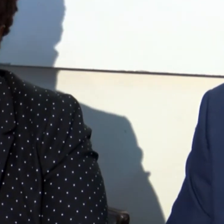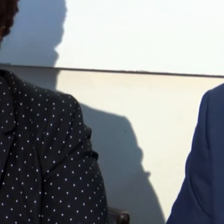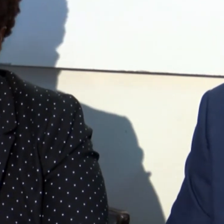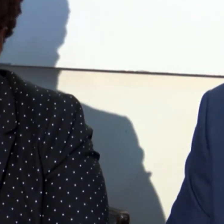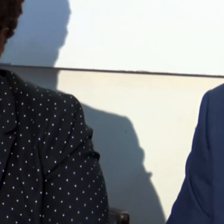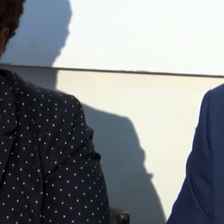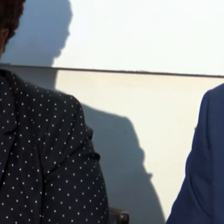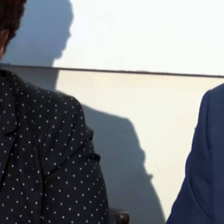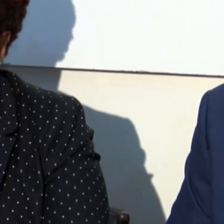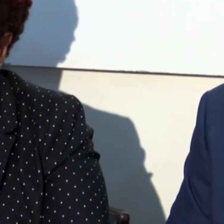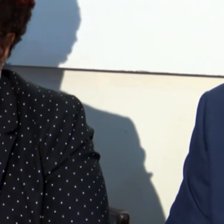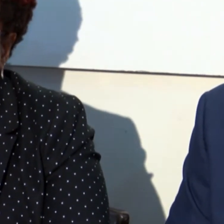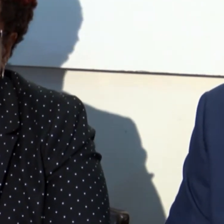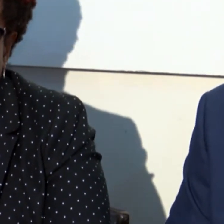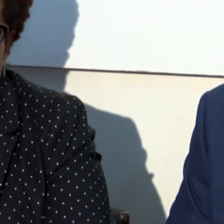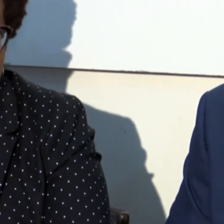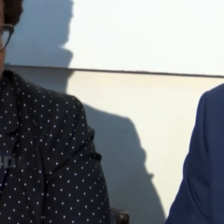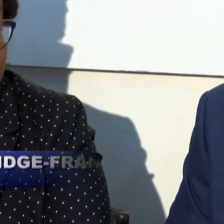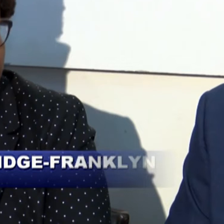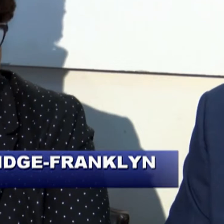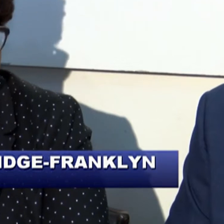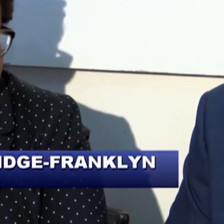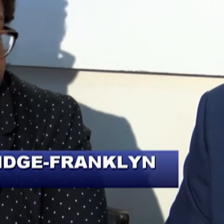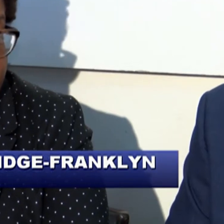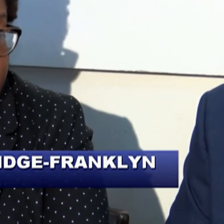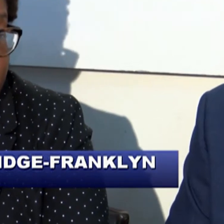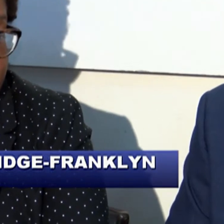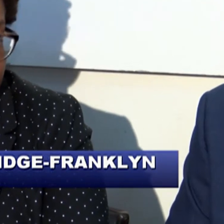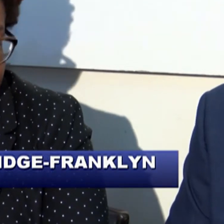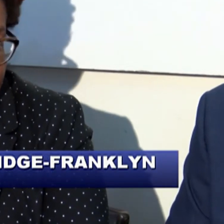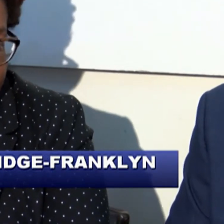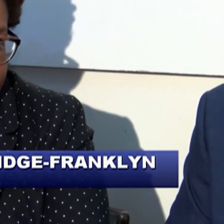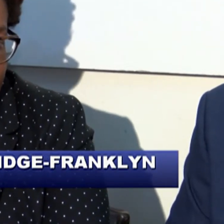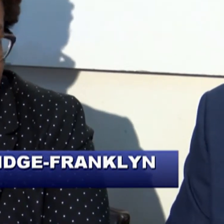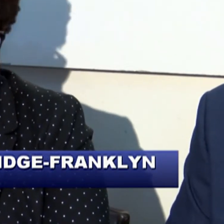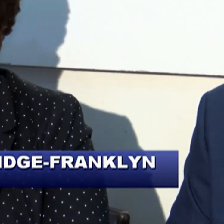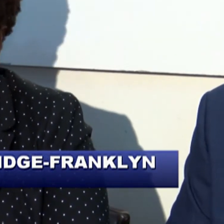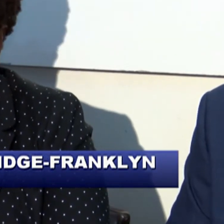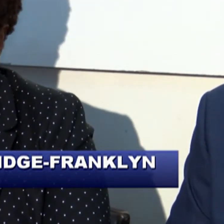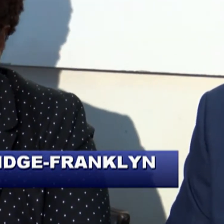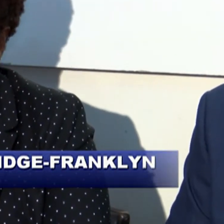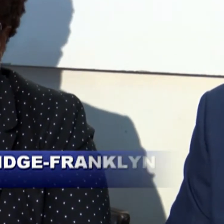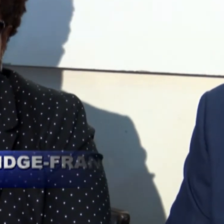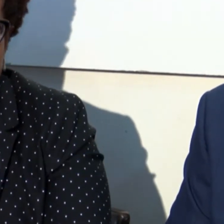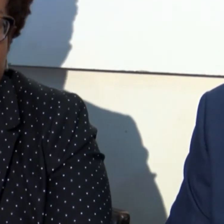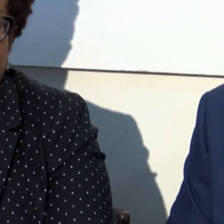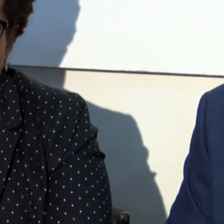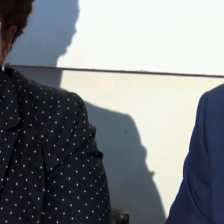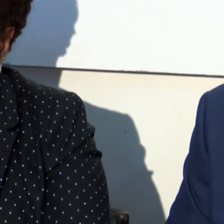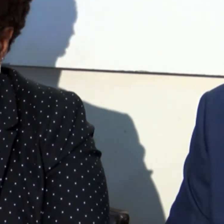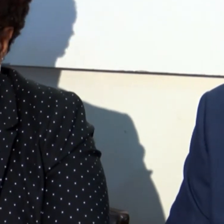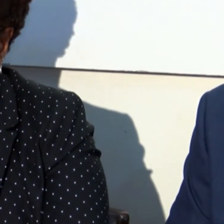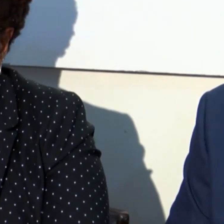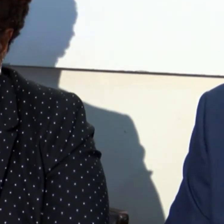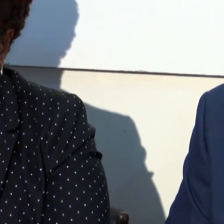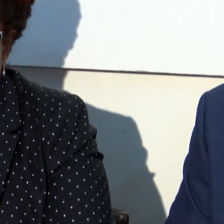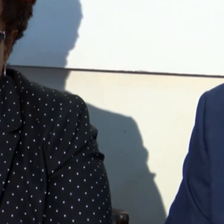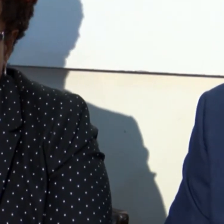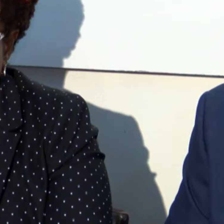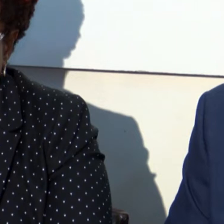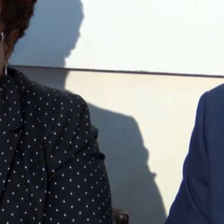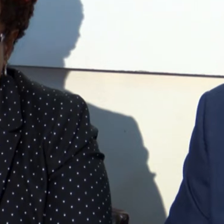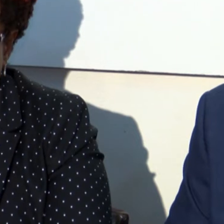some of their top prizes. They are also currently pursuing their studies. So we don't only say we want to be part